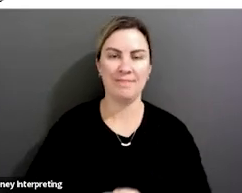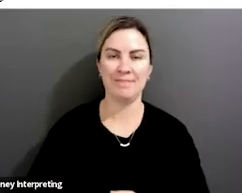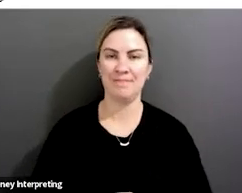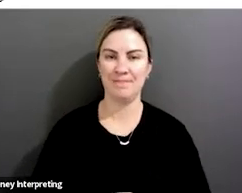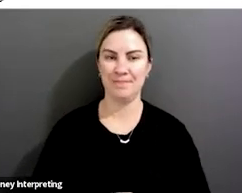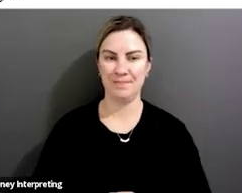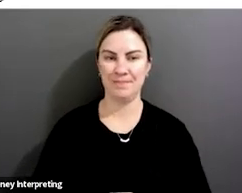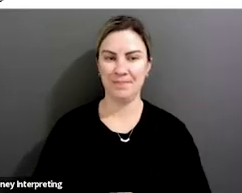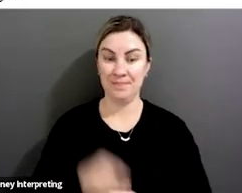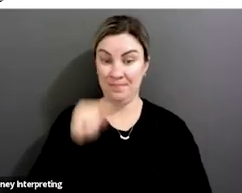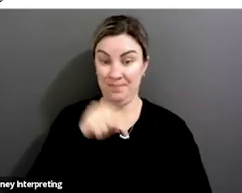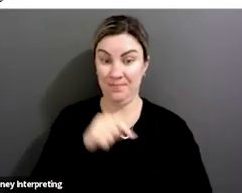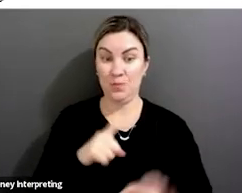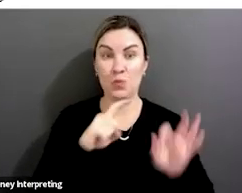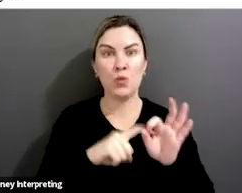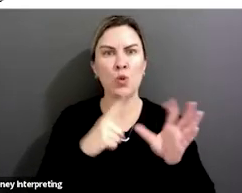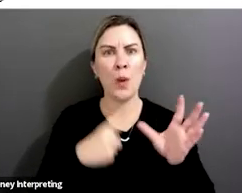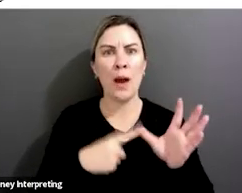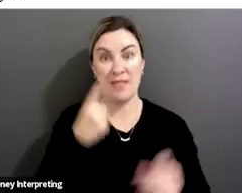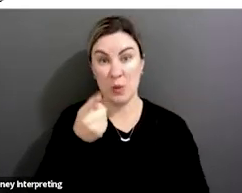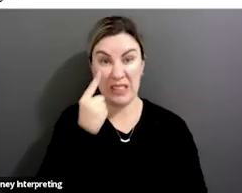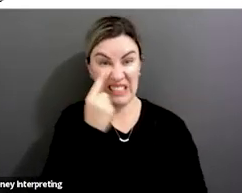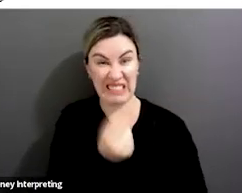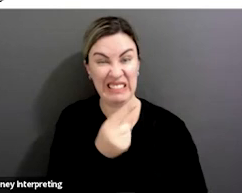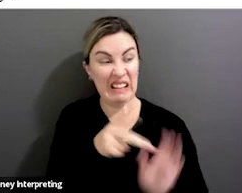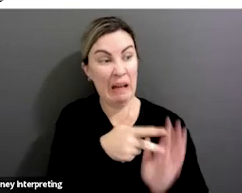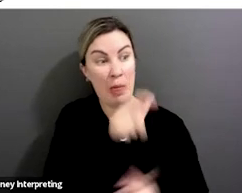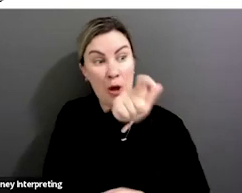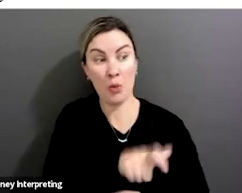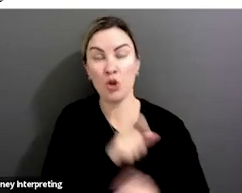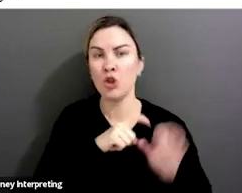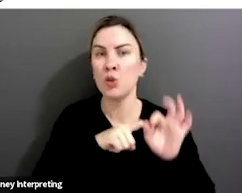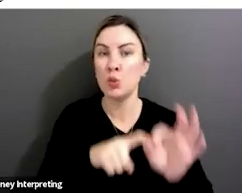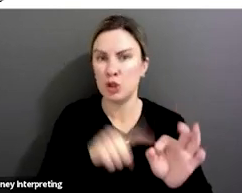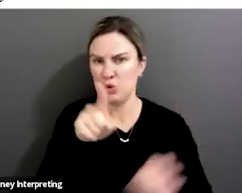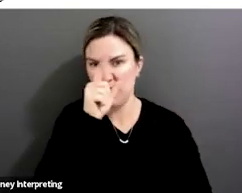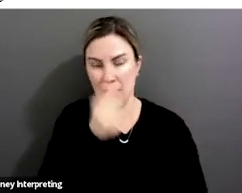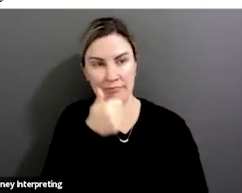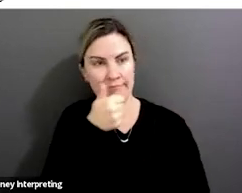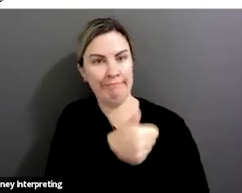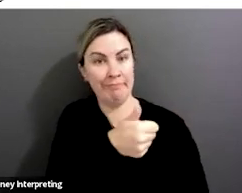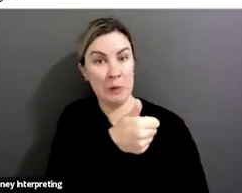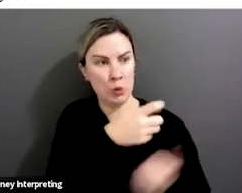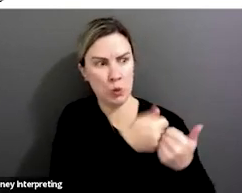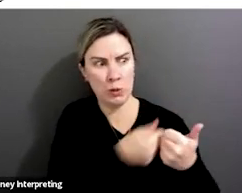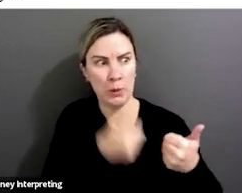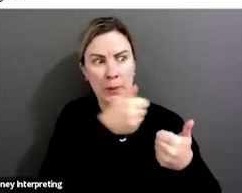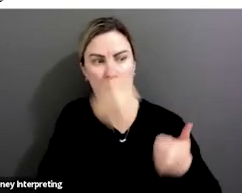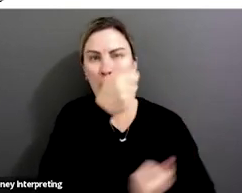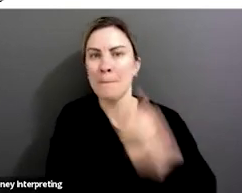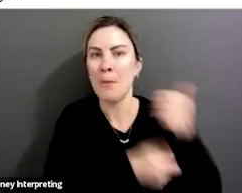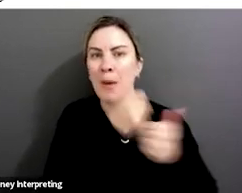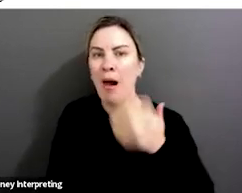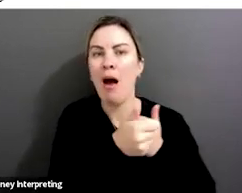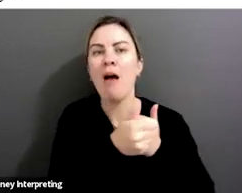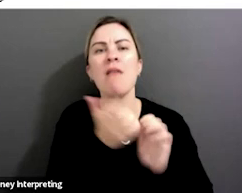In the Q&A feature, you'll be able to upvote questions that you like by clicking the thumbs up button. And at the end of the